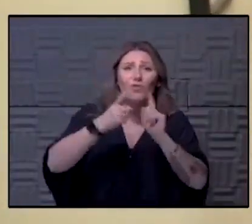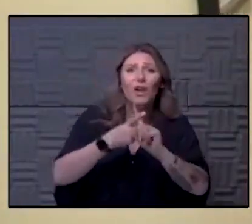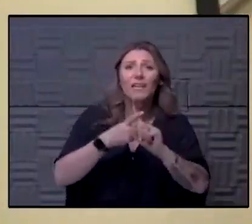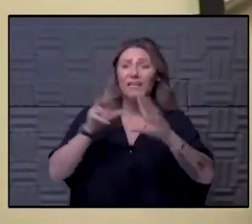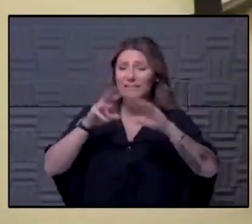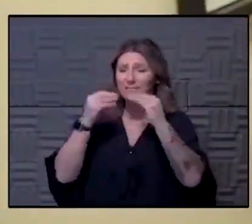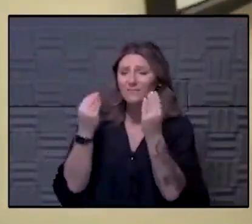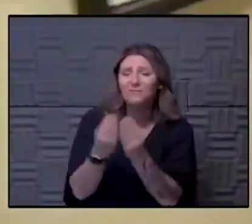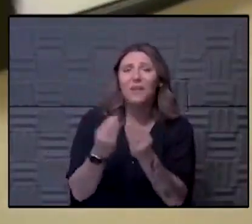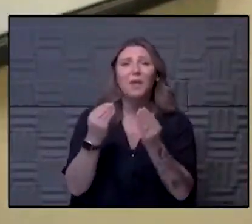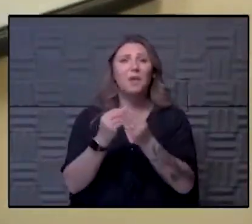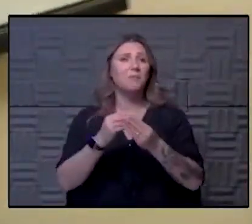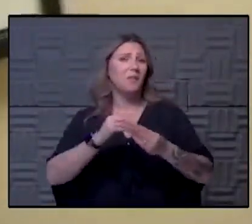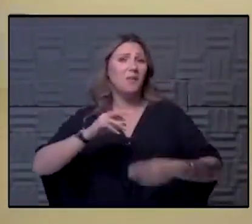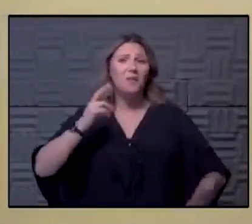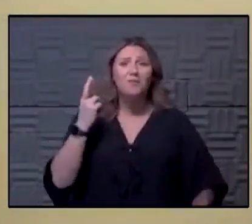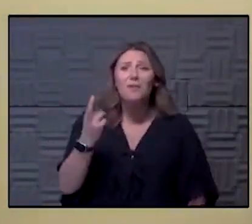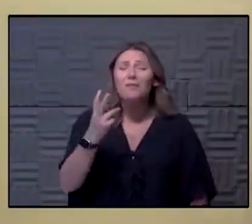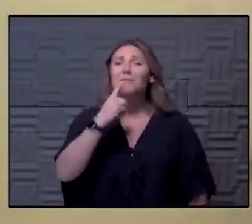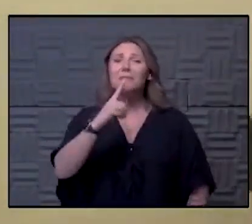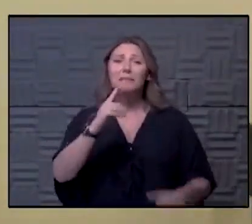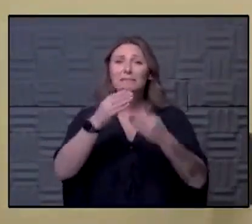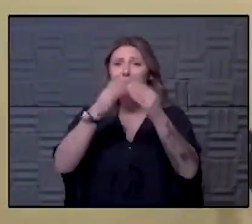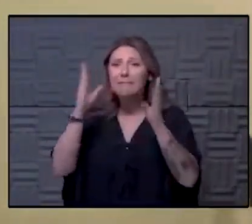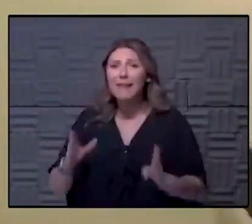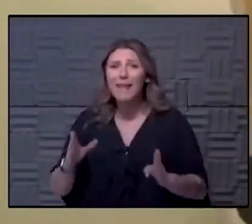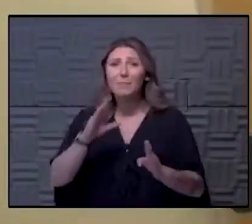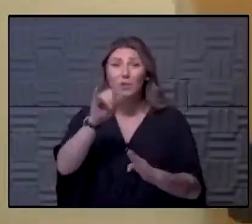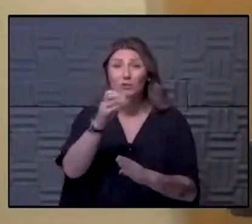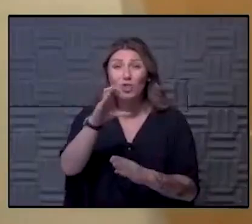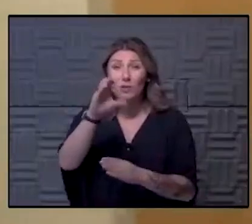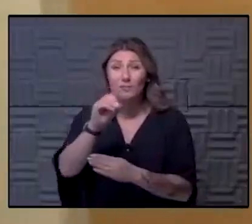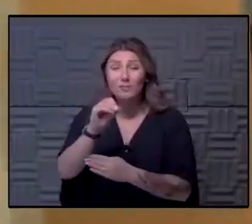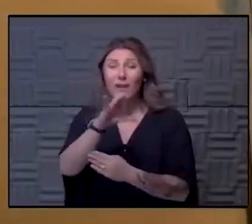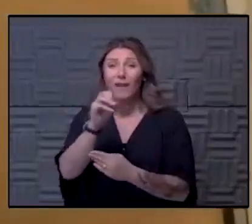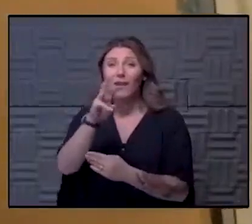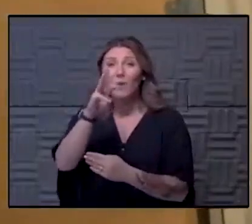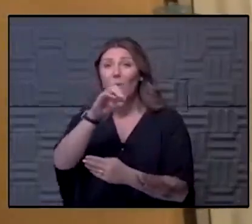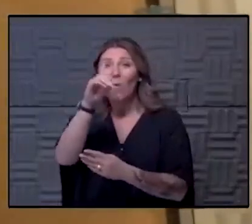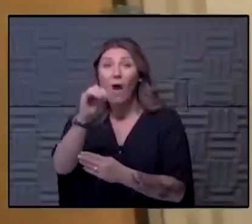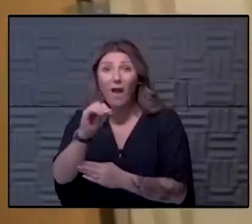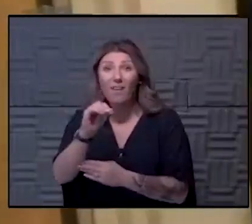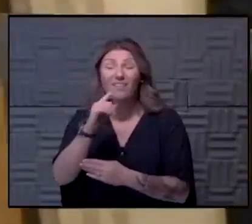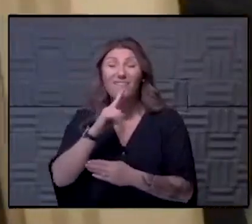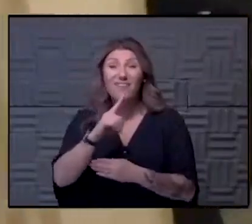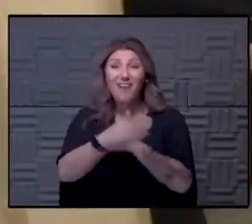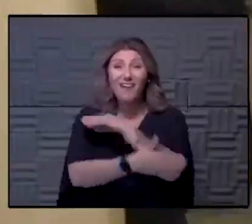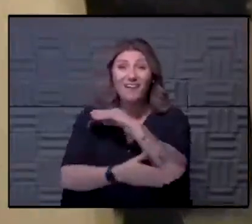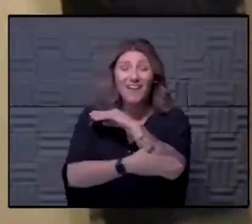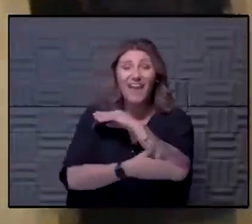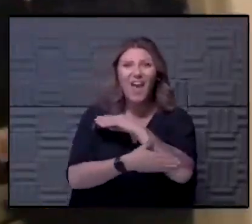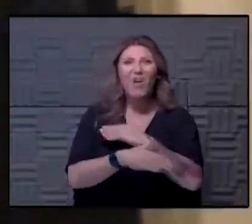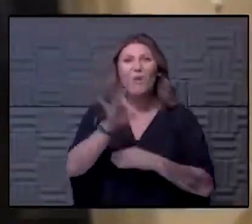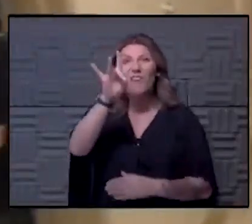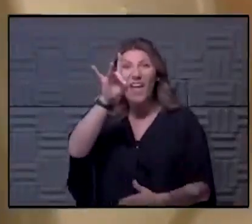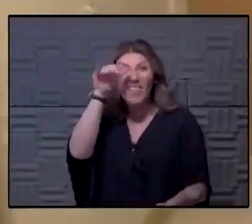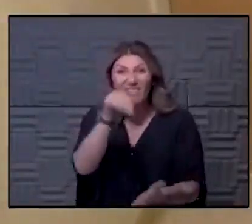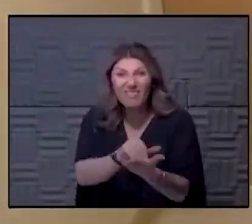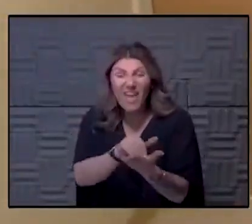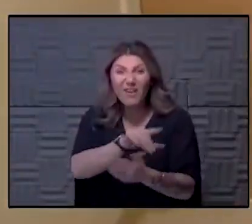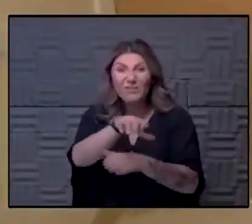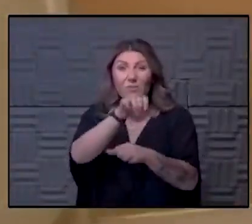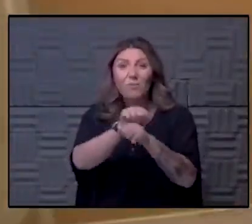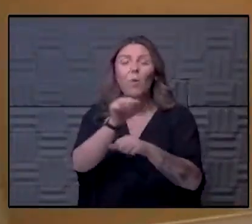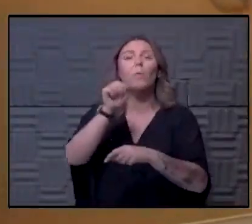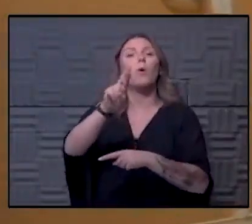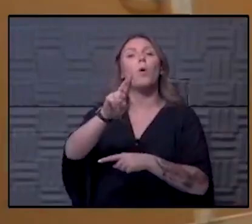in Johnson and Wyandotte County that we have 8,000 open appointments to fill. You got to be from Wyandotte or Johnson, or you have to